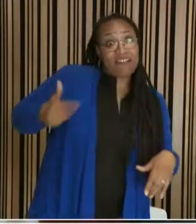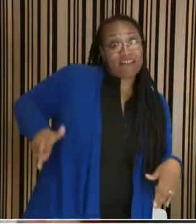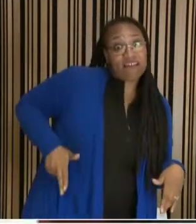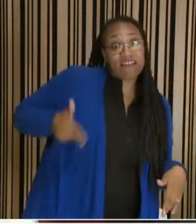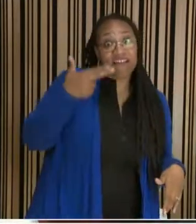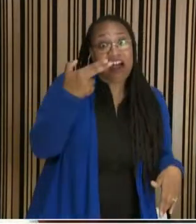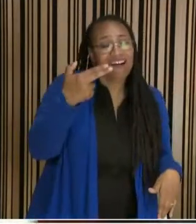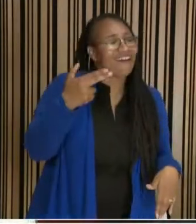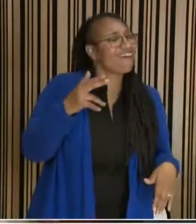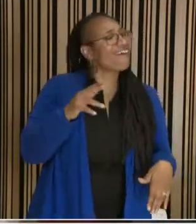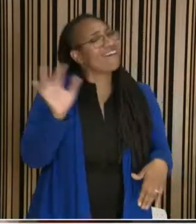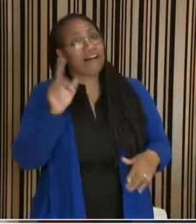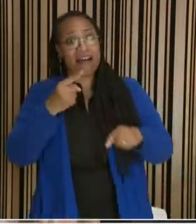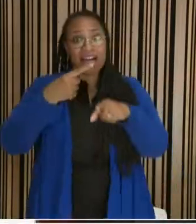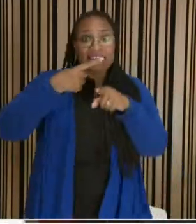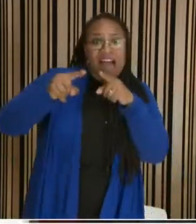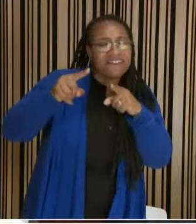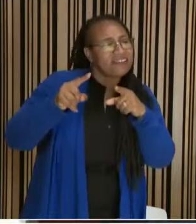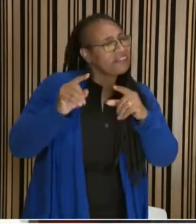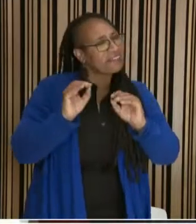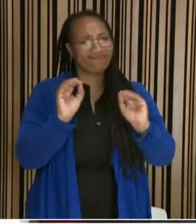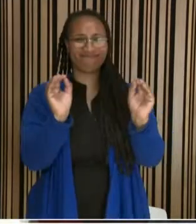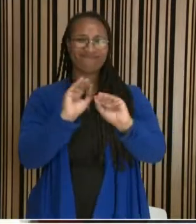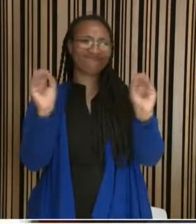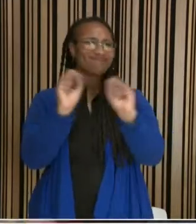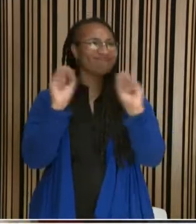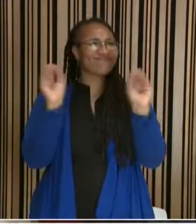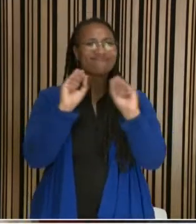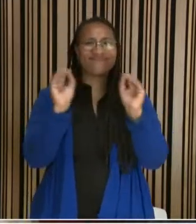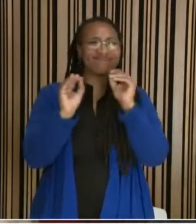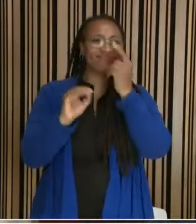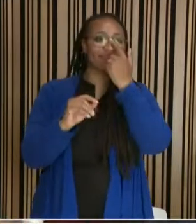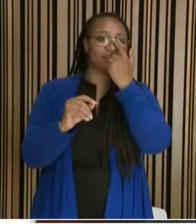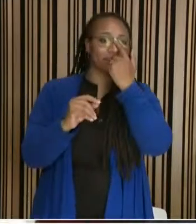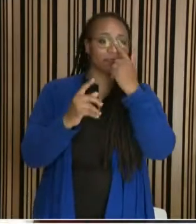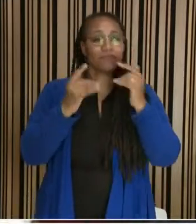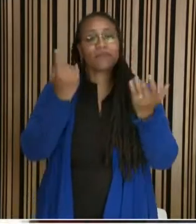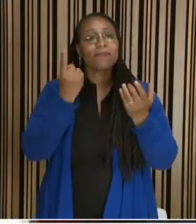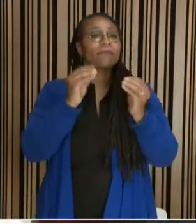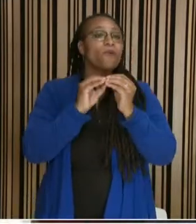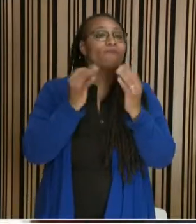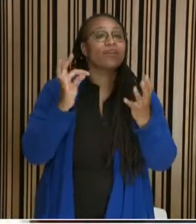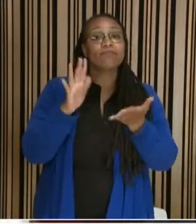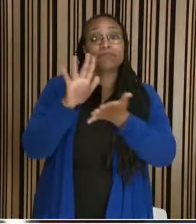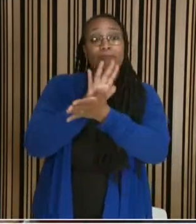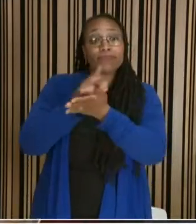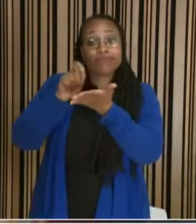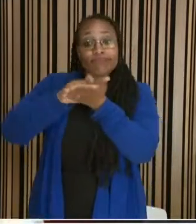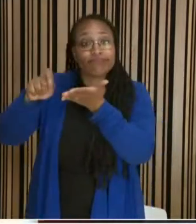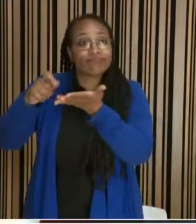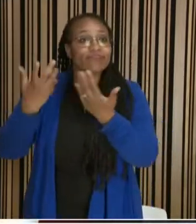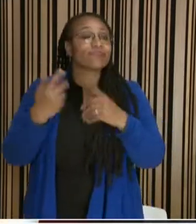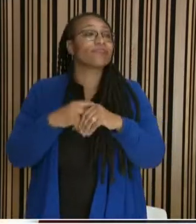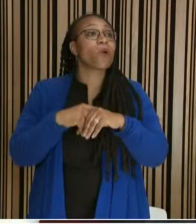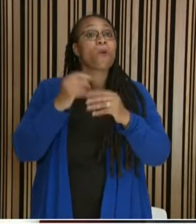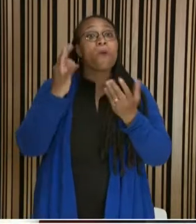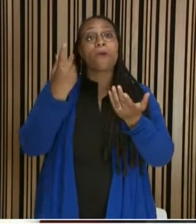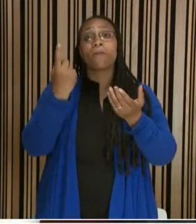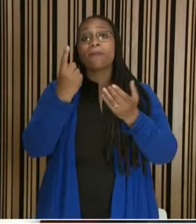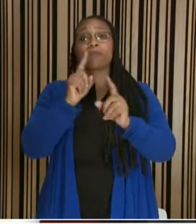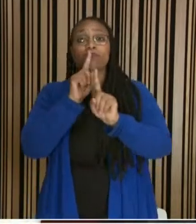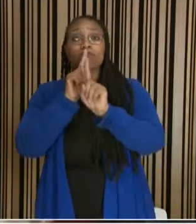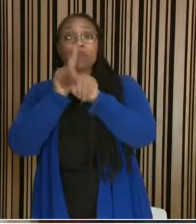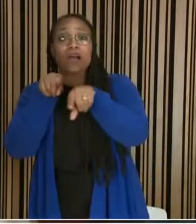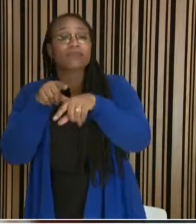around that caused the alarm to go off, that doesn't require a police officer to respond. So it's really just trying to think creatively, other ways that we can do